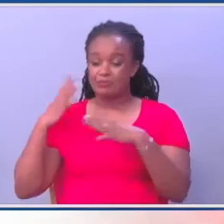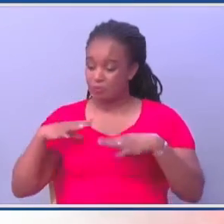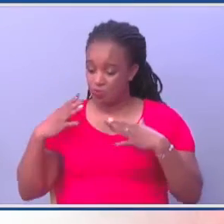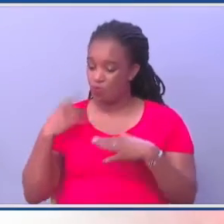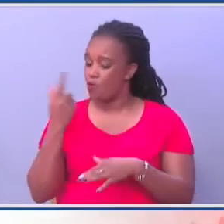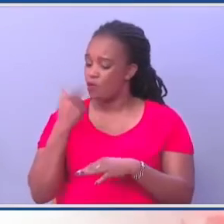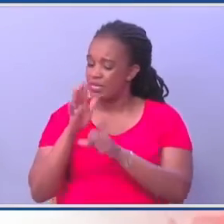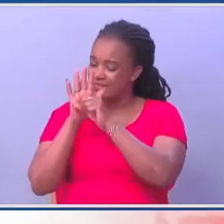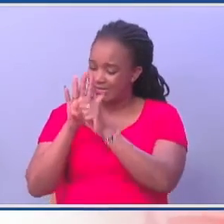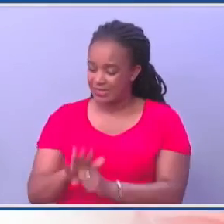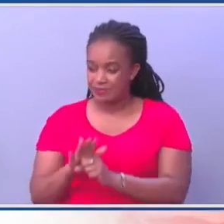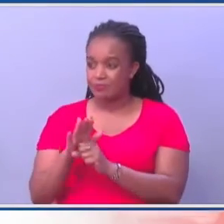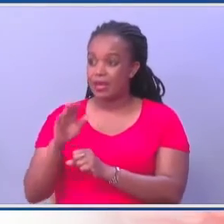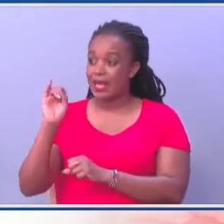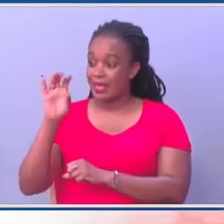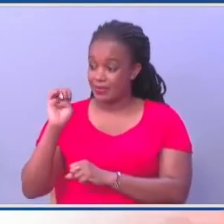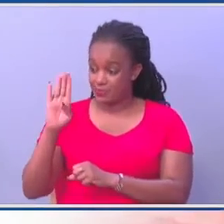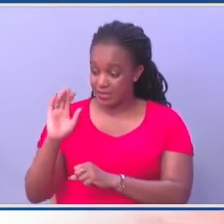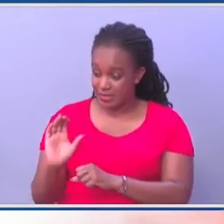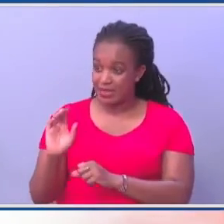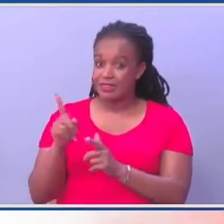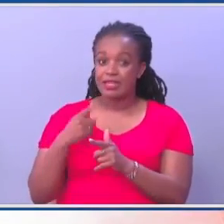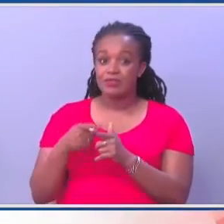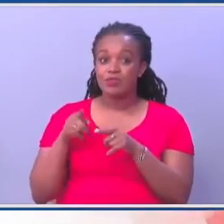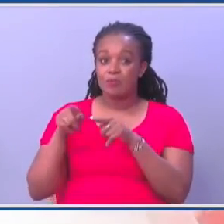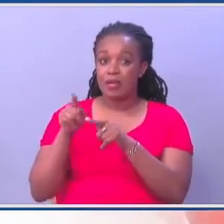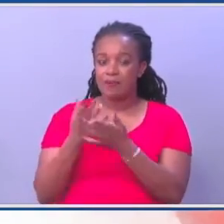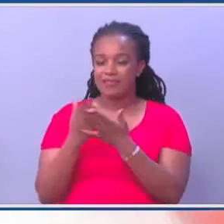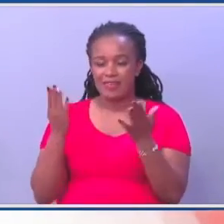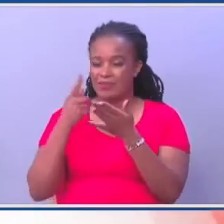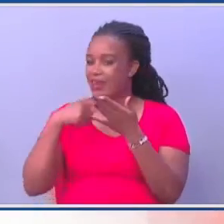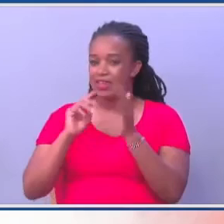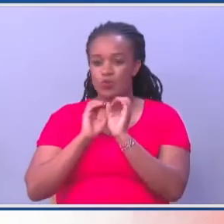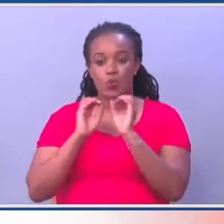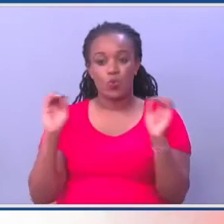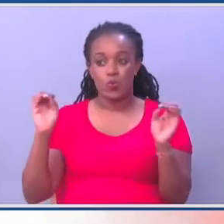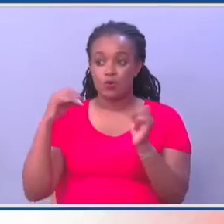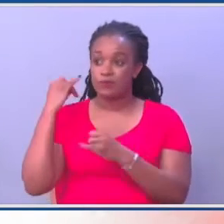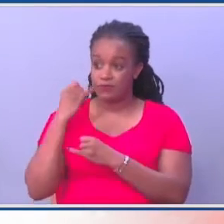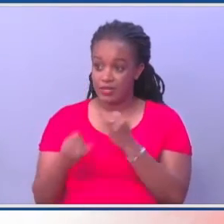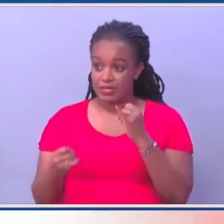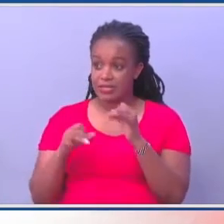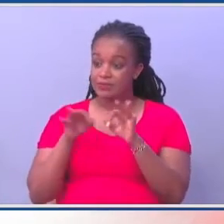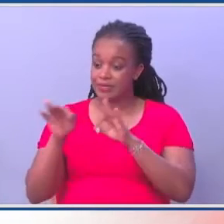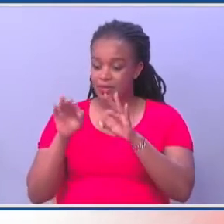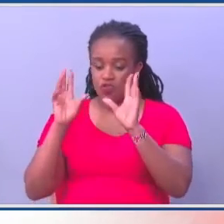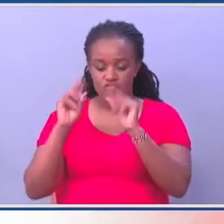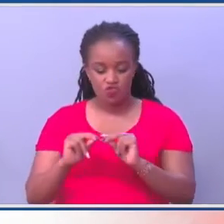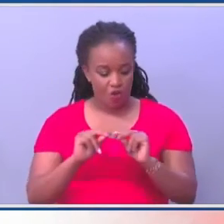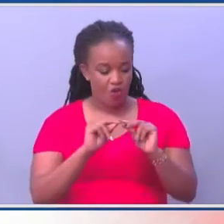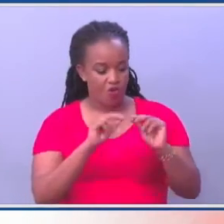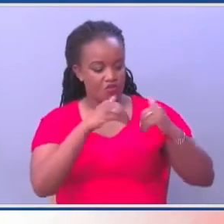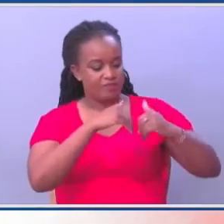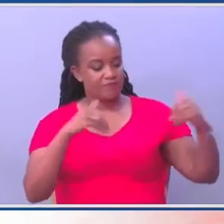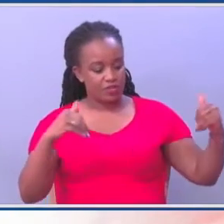body itself, then you blame them. It's not right. and finally, you say there is no division amongst the people.